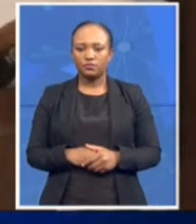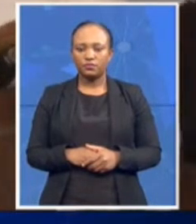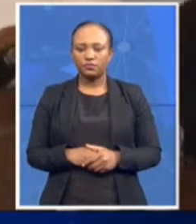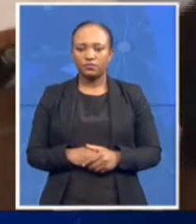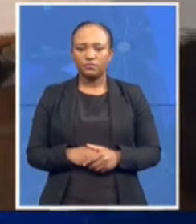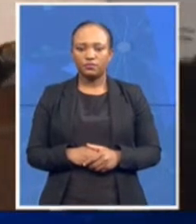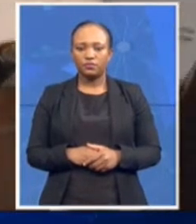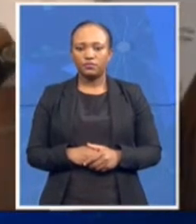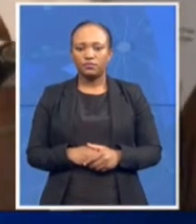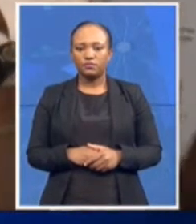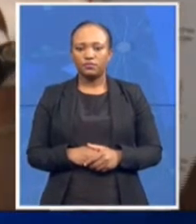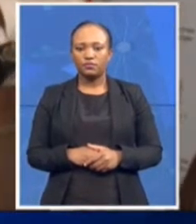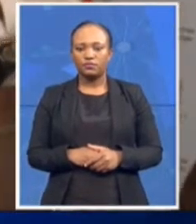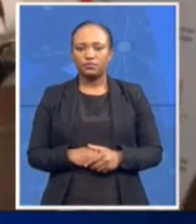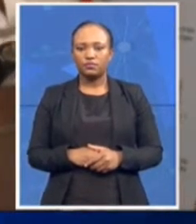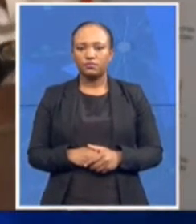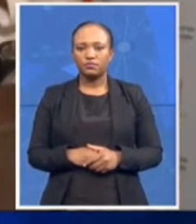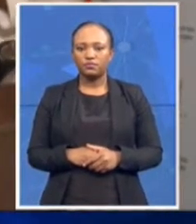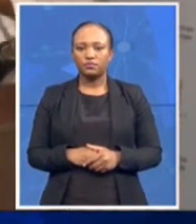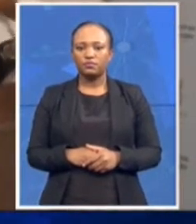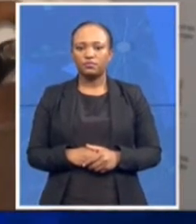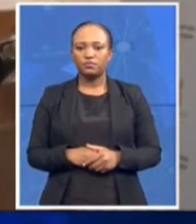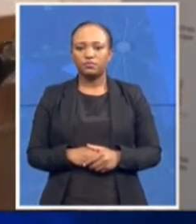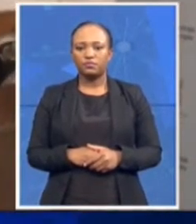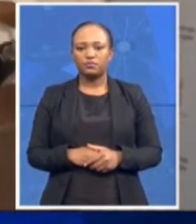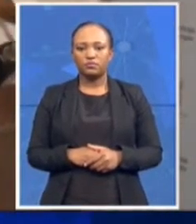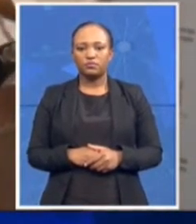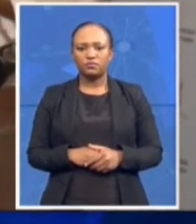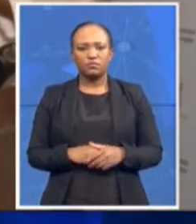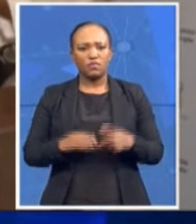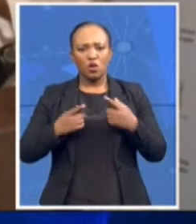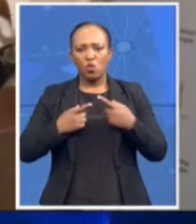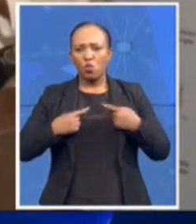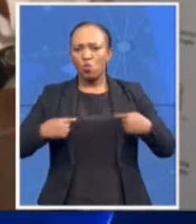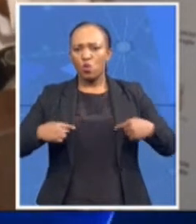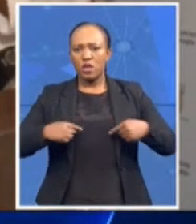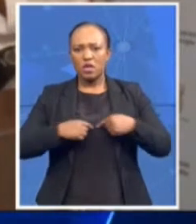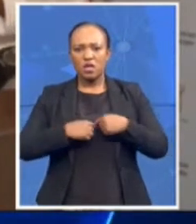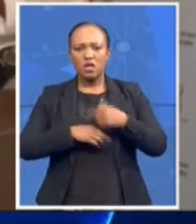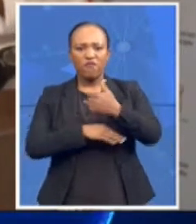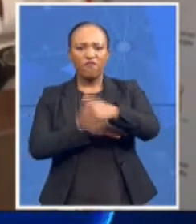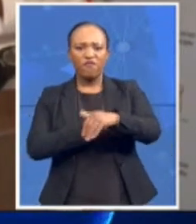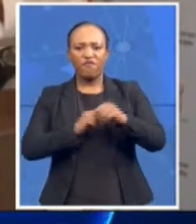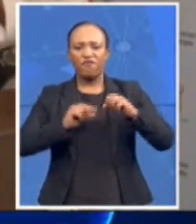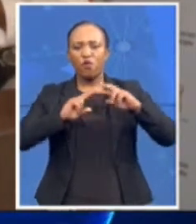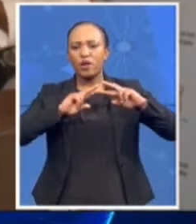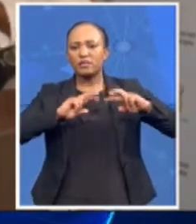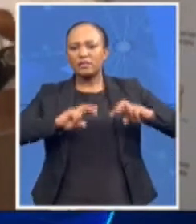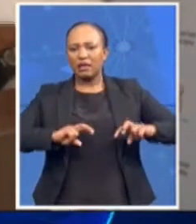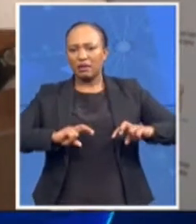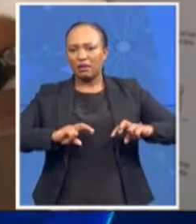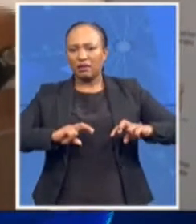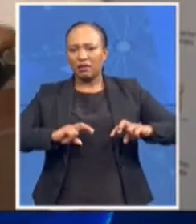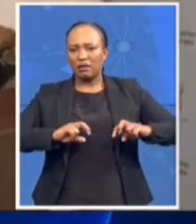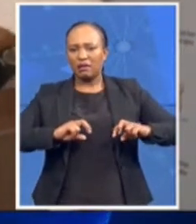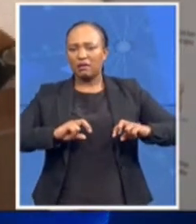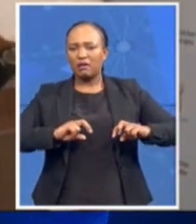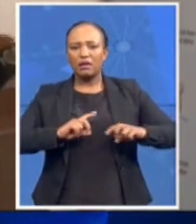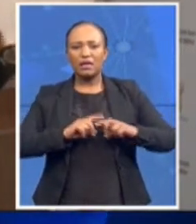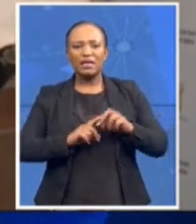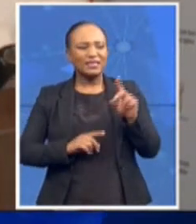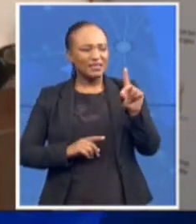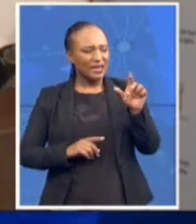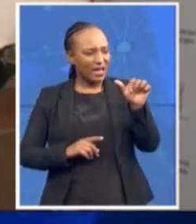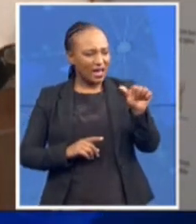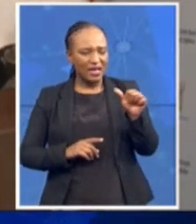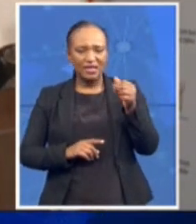We are not forensic investigators. DA was ahead of itself. And we explained to all and sundry